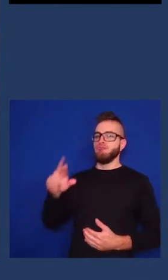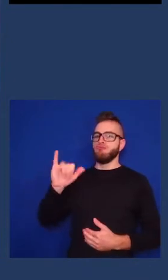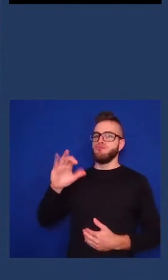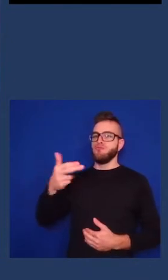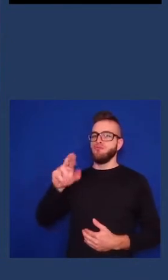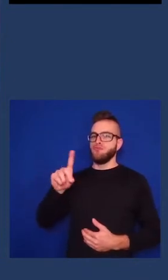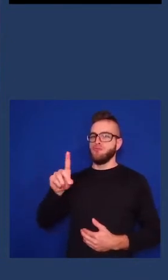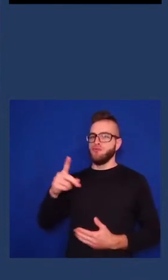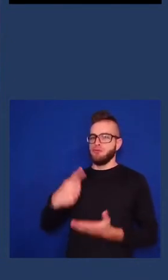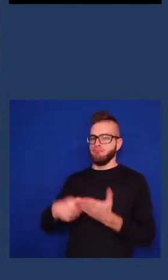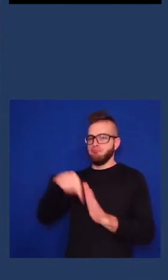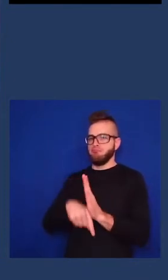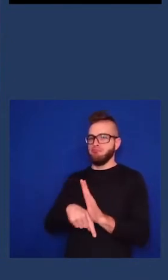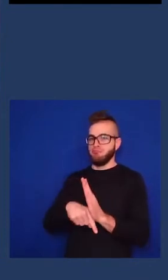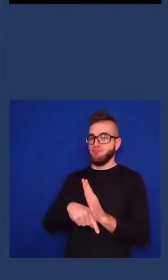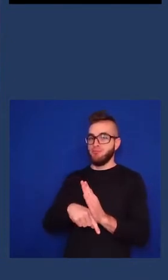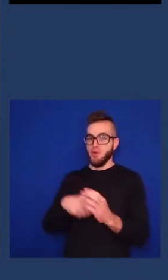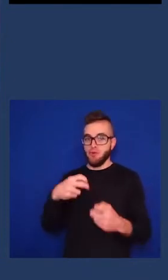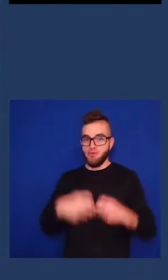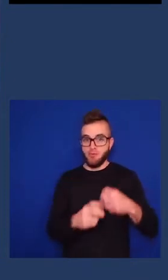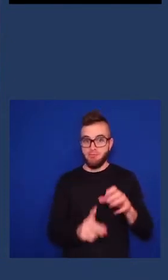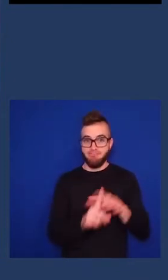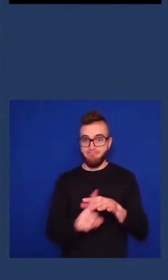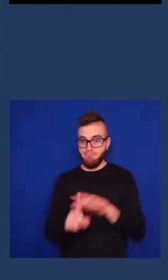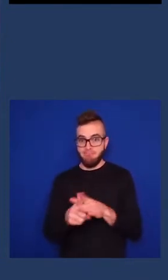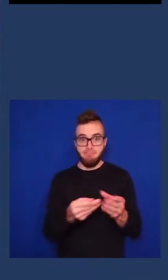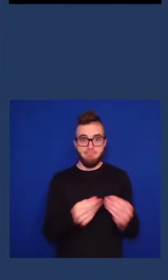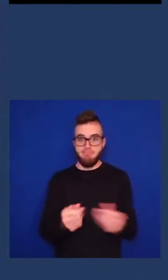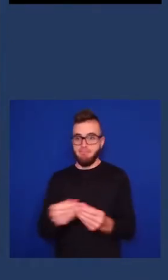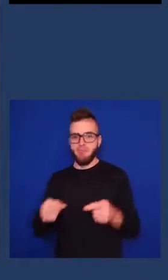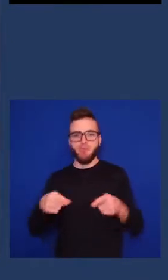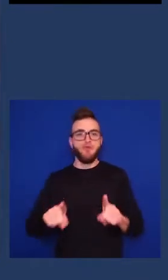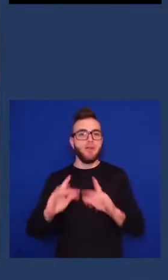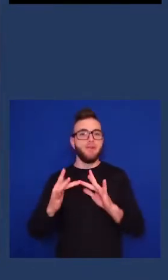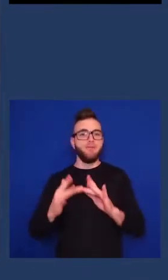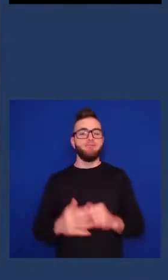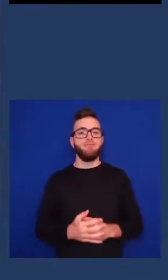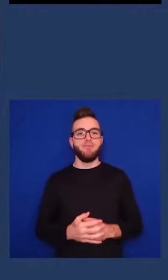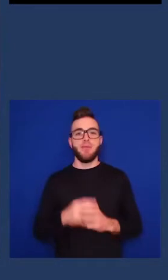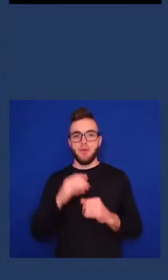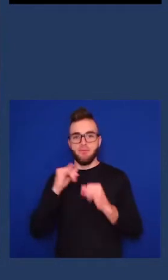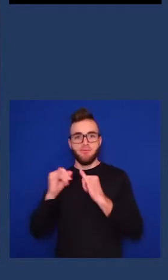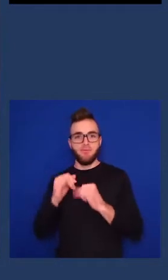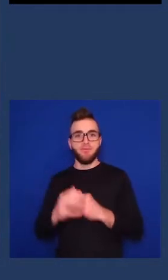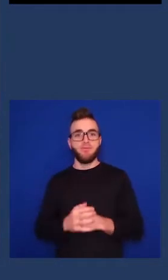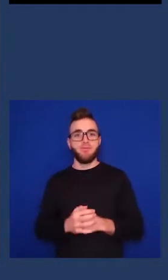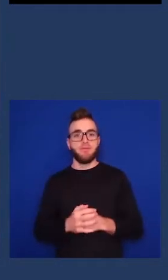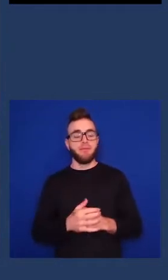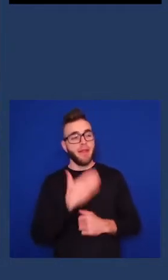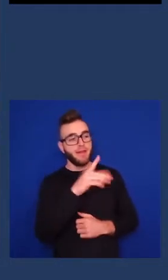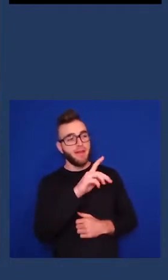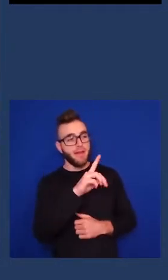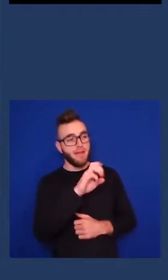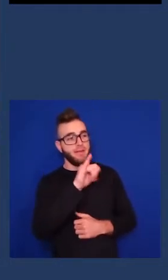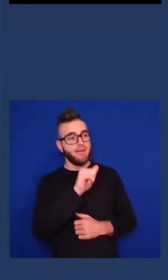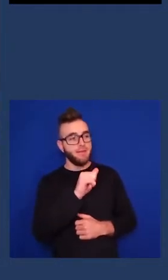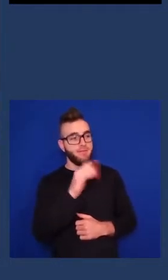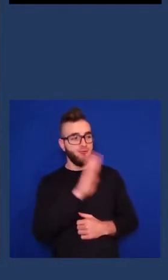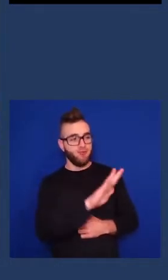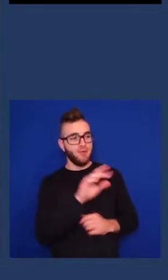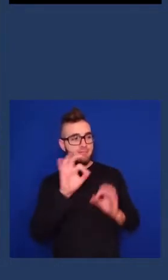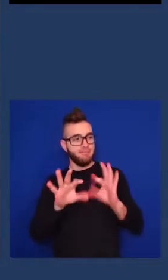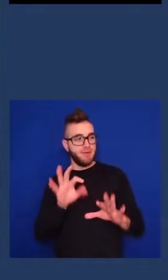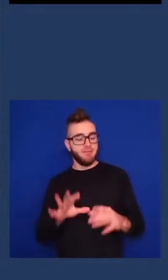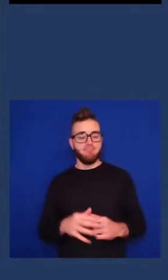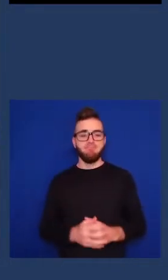talk more about troubleshooting during your virtual interview. Great. Thanks, Leah. That's some really great tips. So it's the